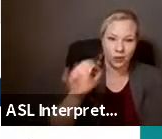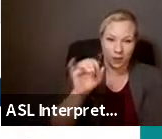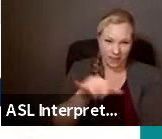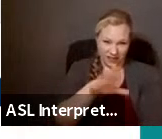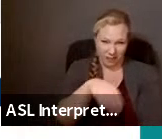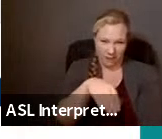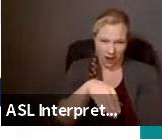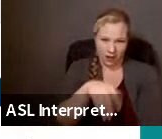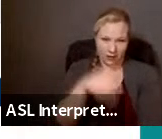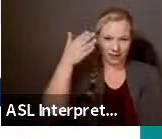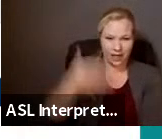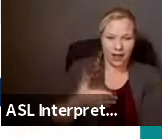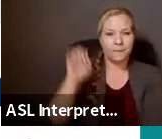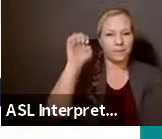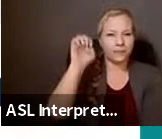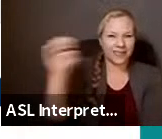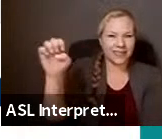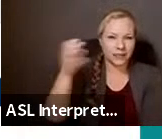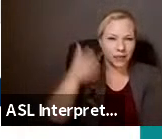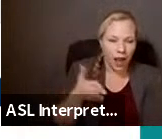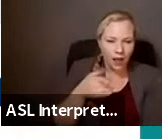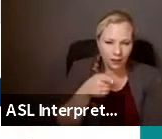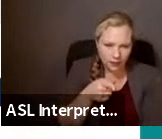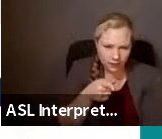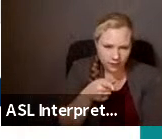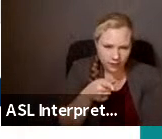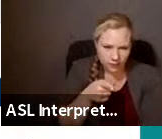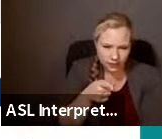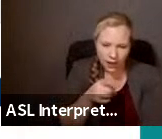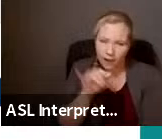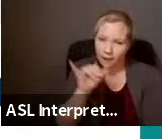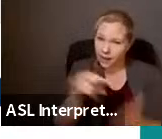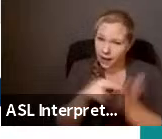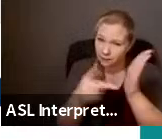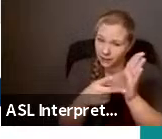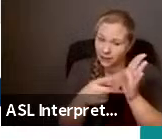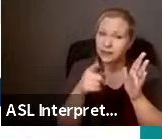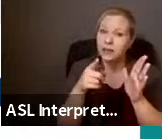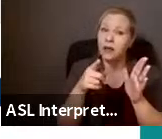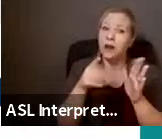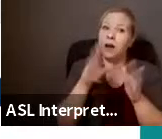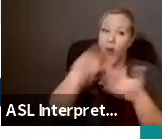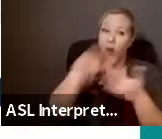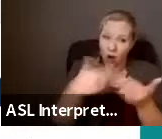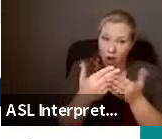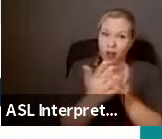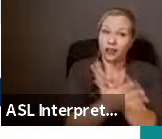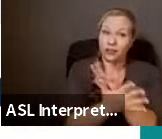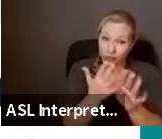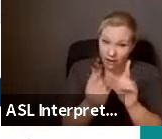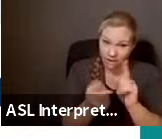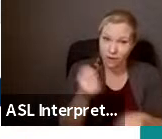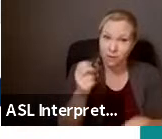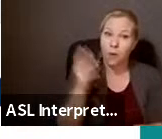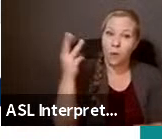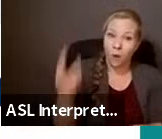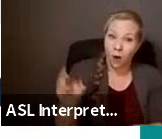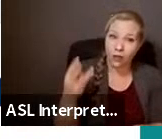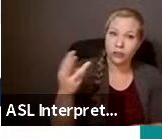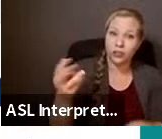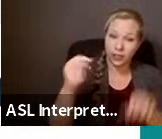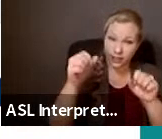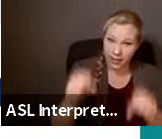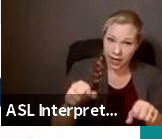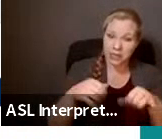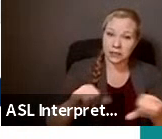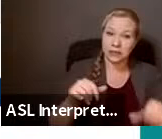side of the structure, but I don't know if that's capturing traffic coming from Washington effectively enough to get into Jansen Beach, as opposed